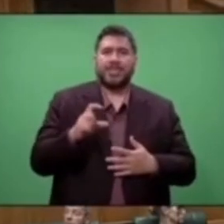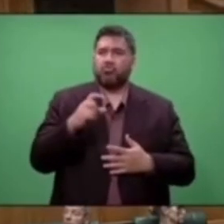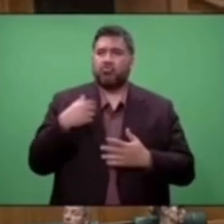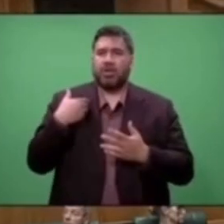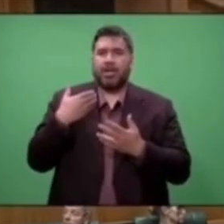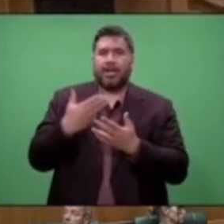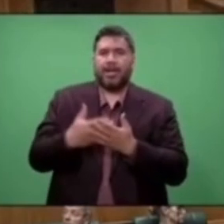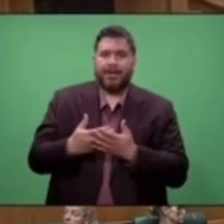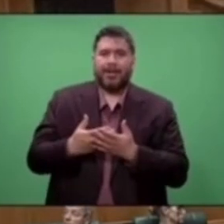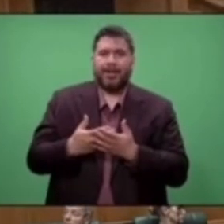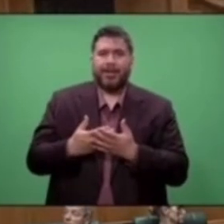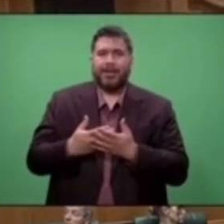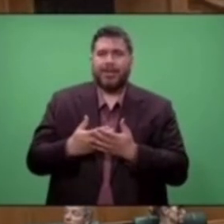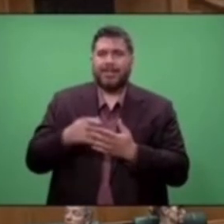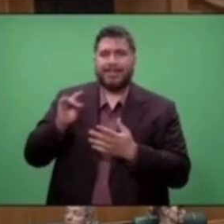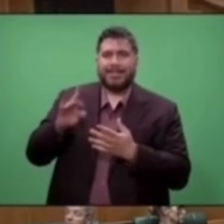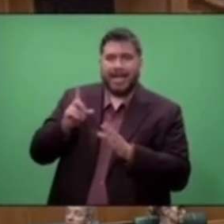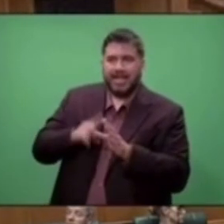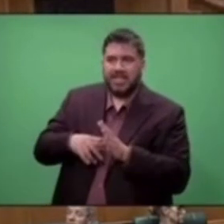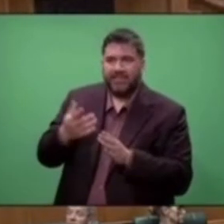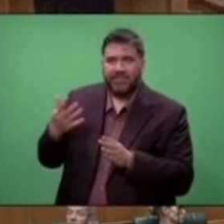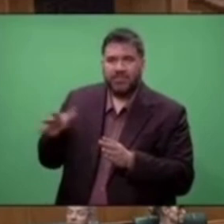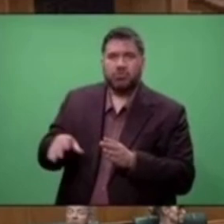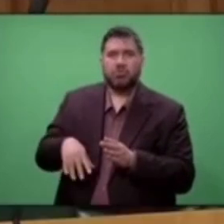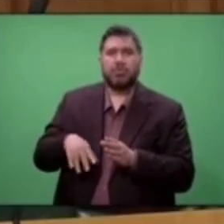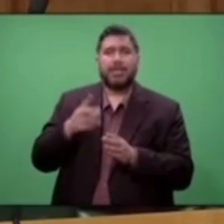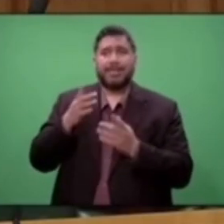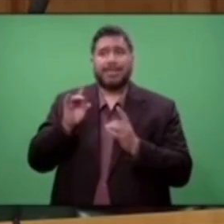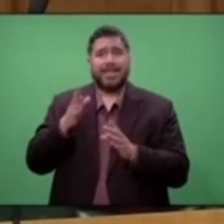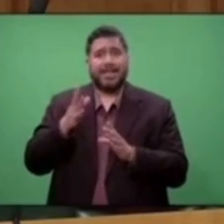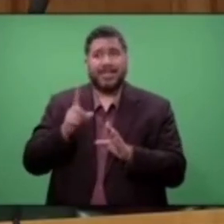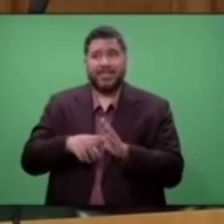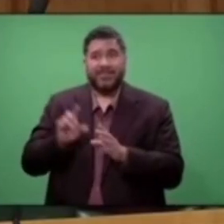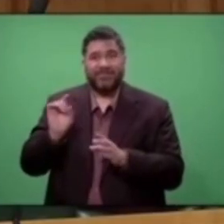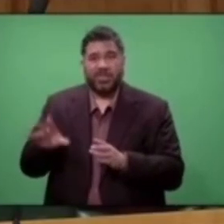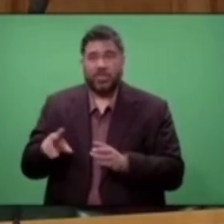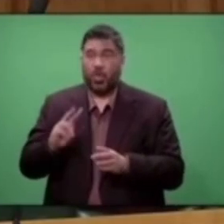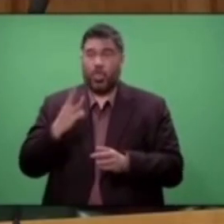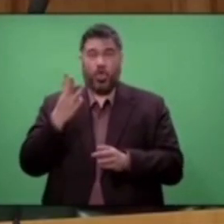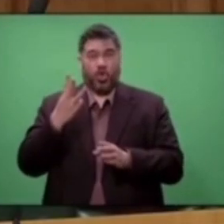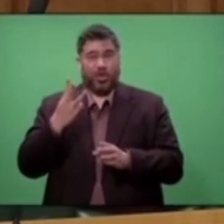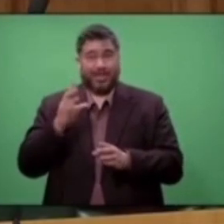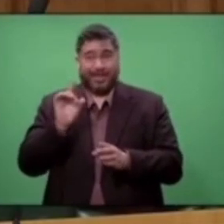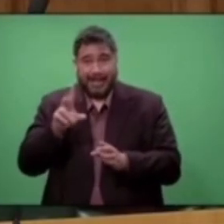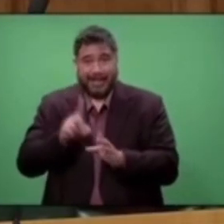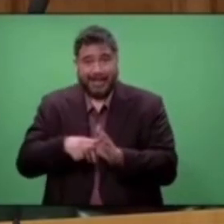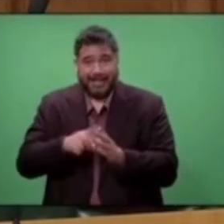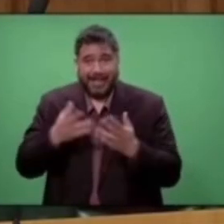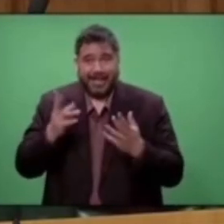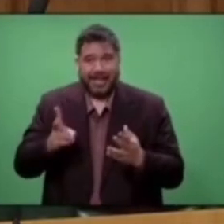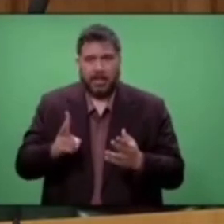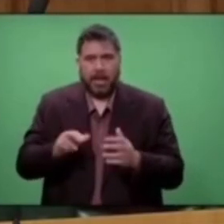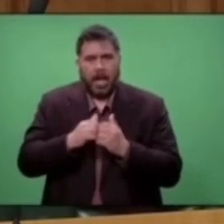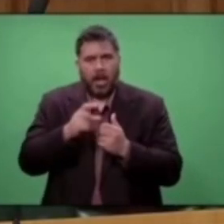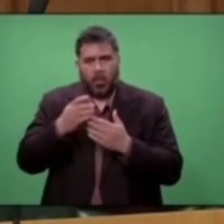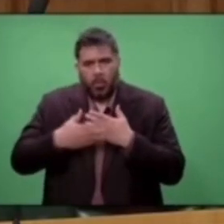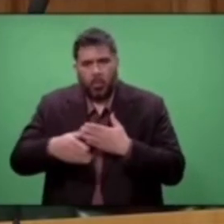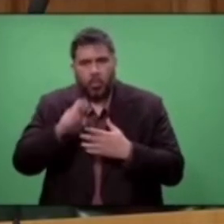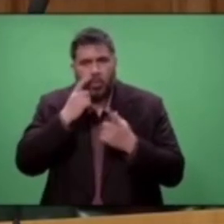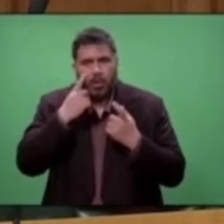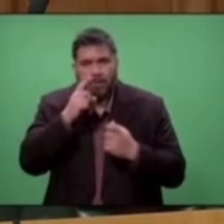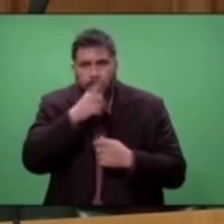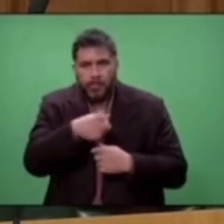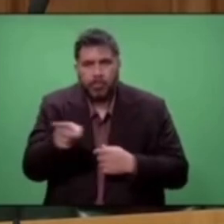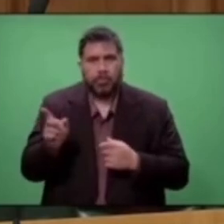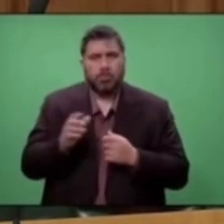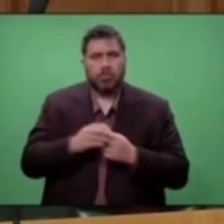This rethinking will have to re-examine fundamental questions about why caring is important to wider society and the